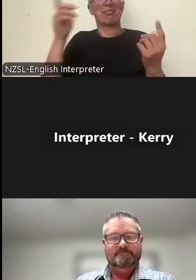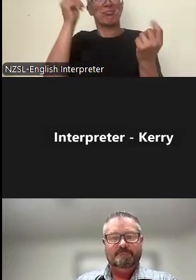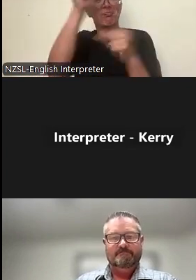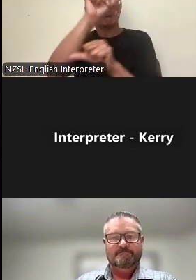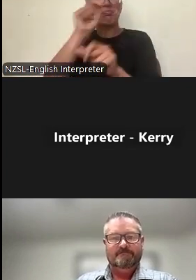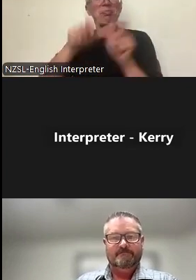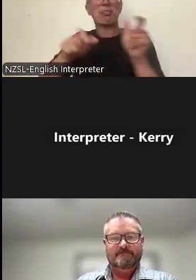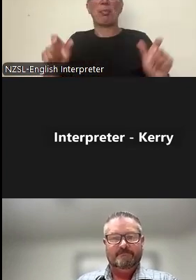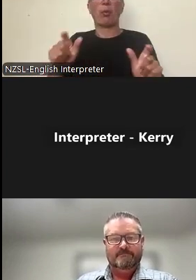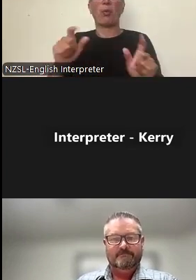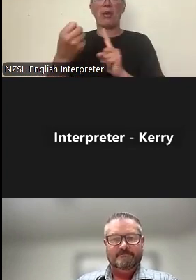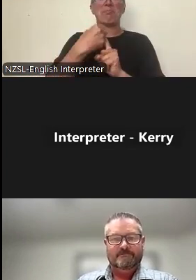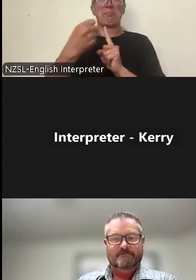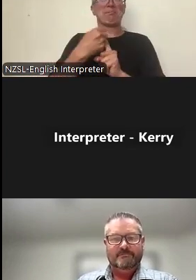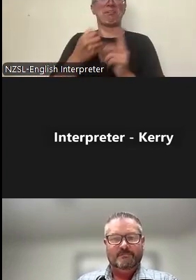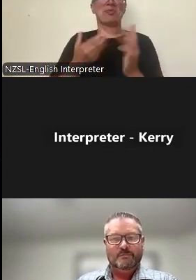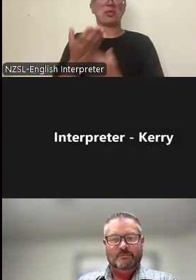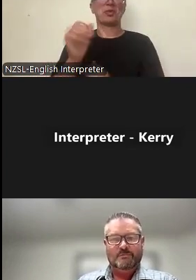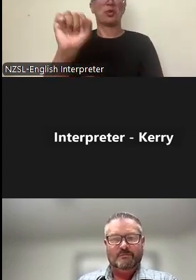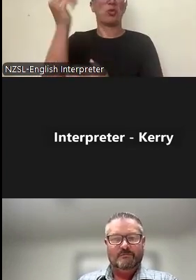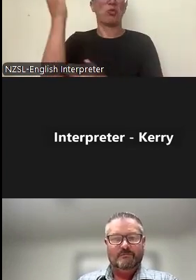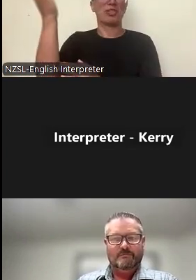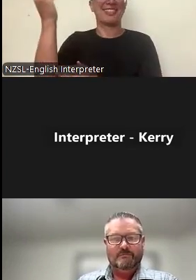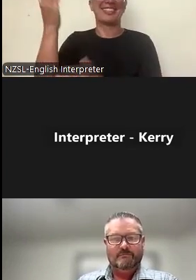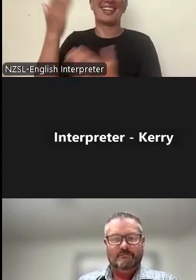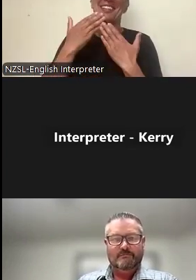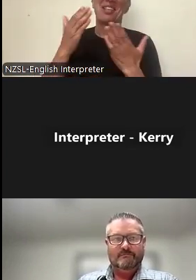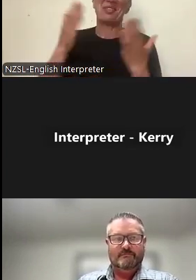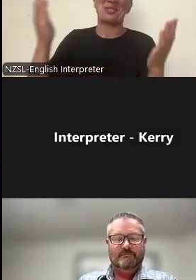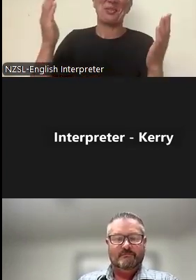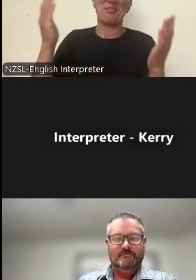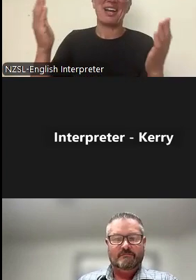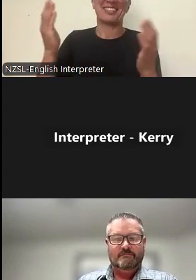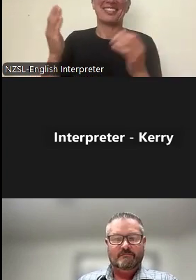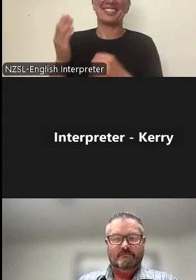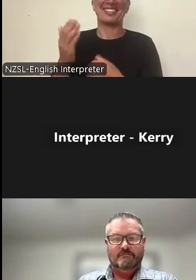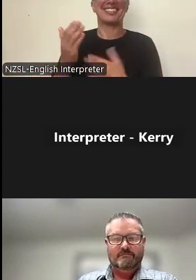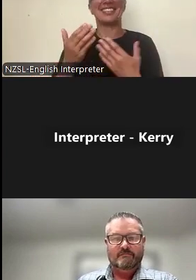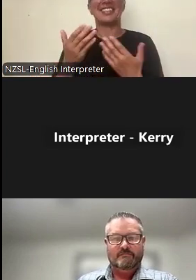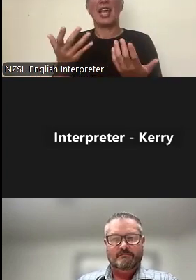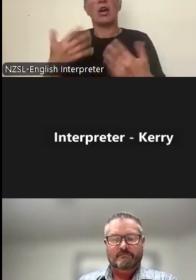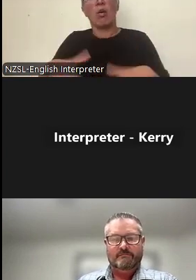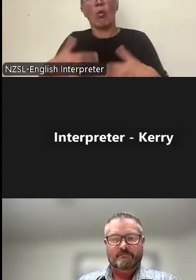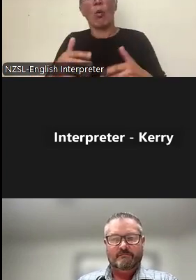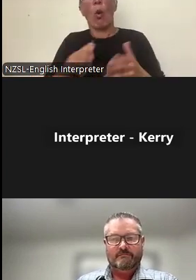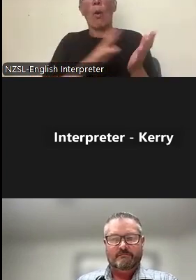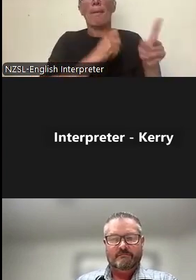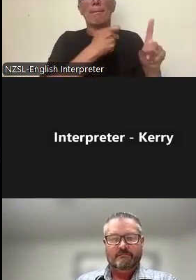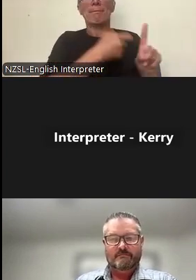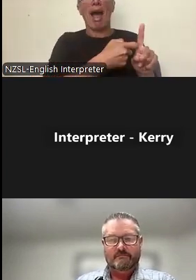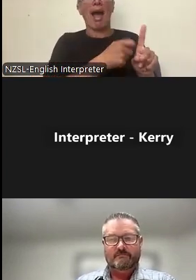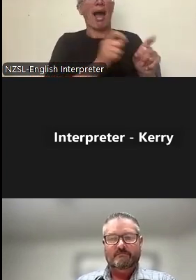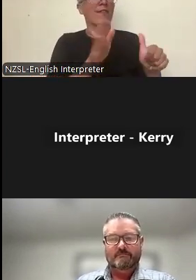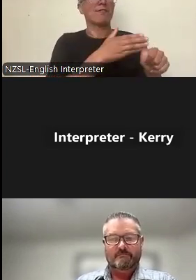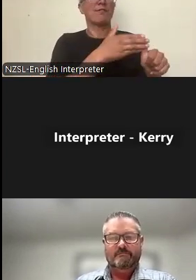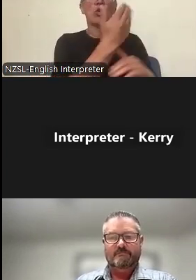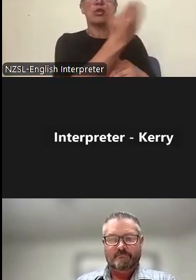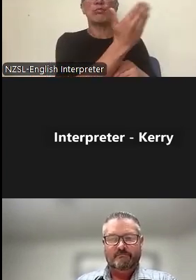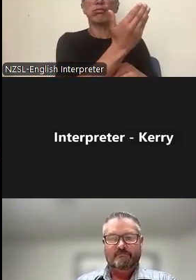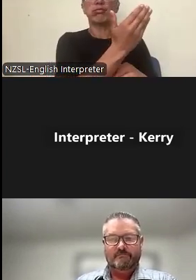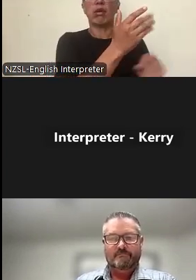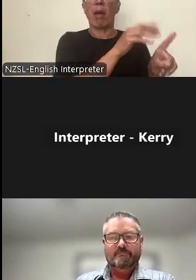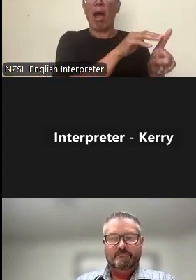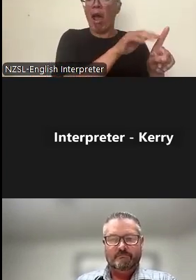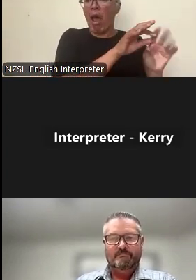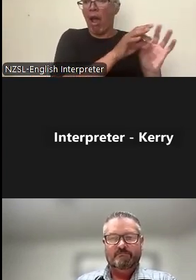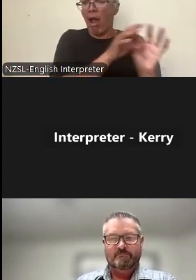So thank you so much. It's also great to see so much of what we heard Mark speak about flow through to